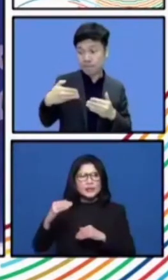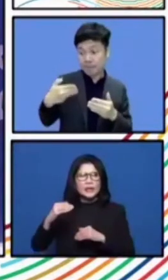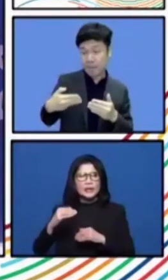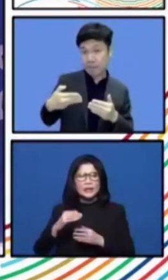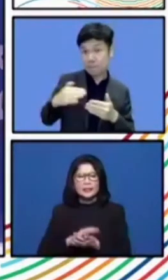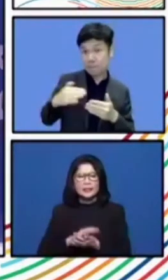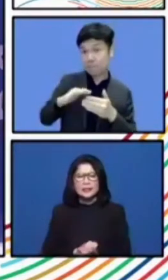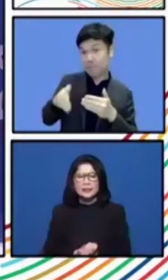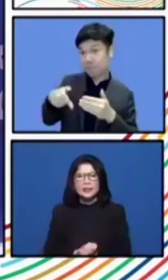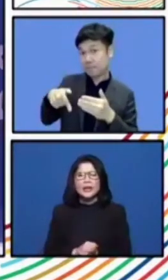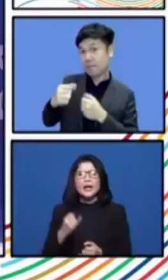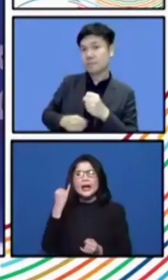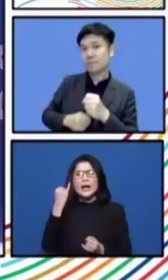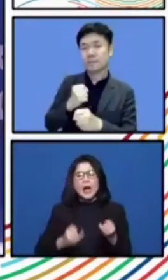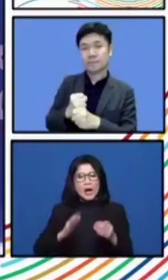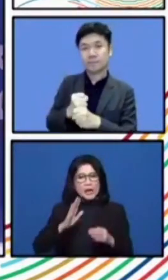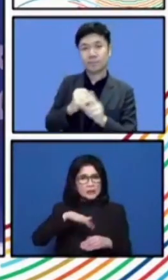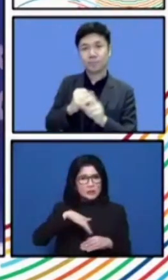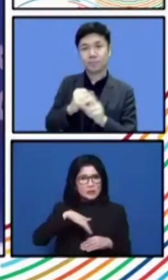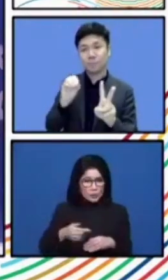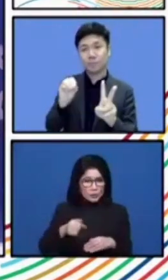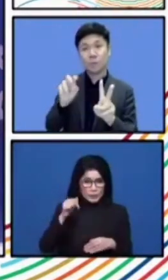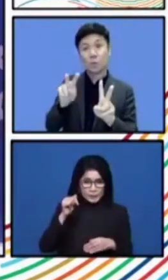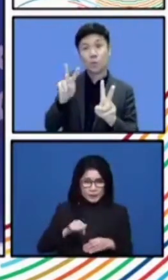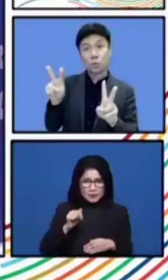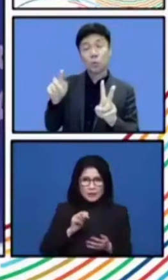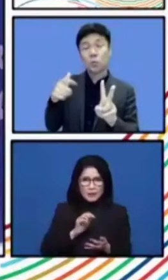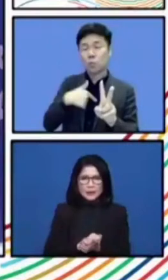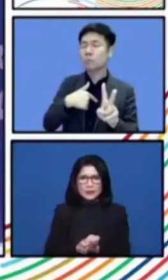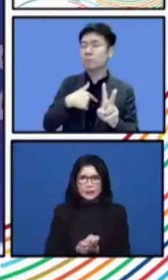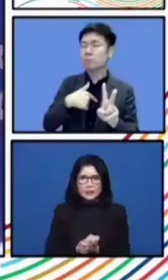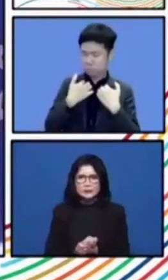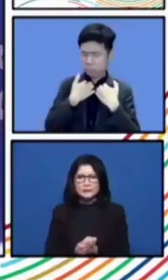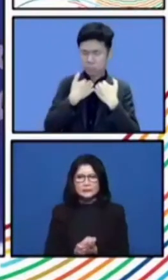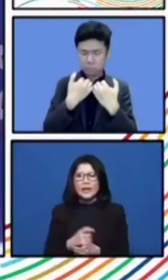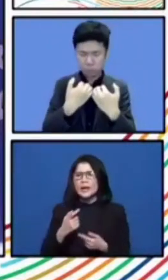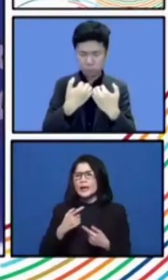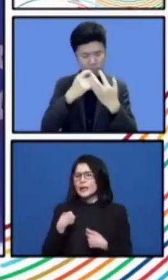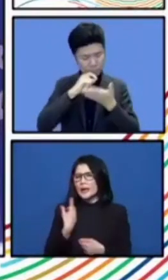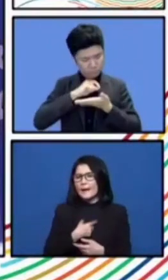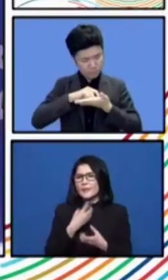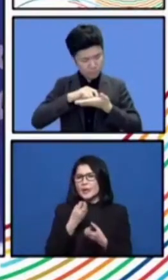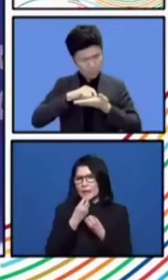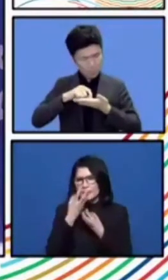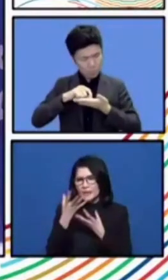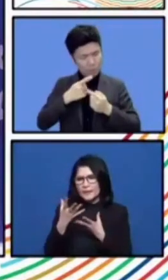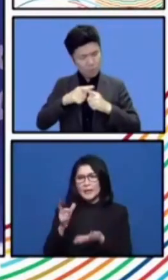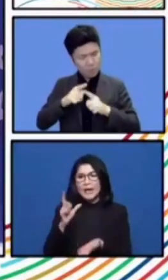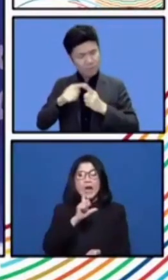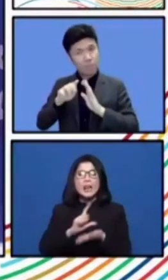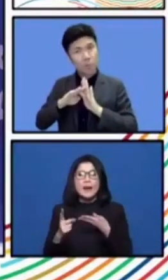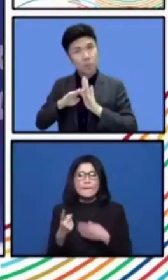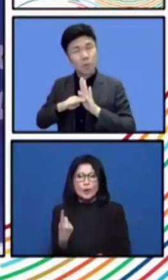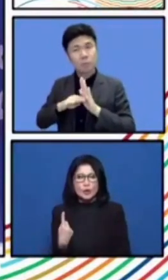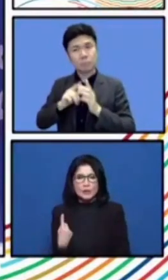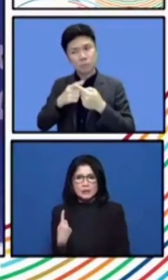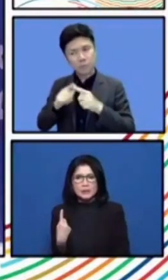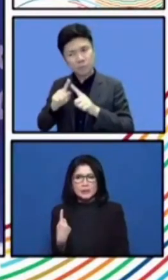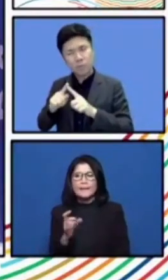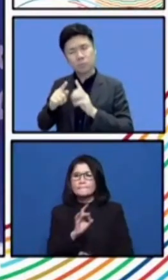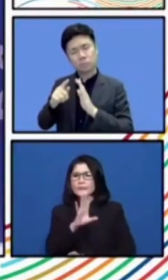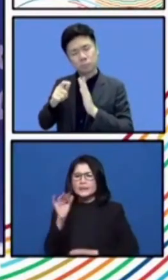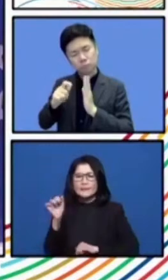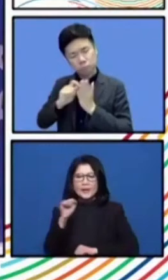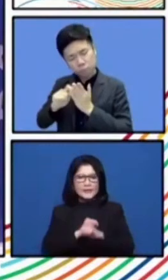yeah we basically self-reports on the various activities and initiatives that we have undertaken and this is being